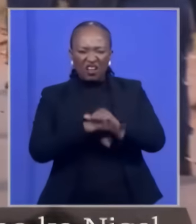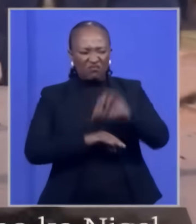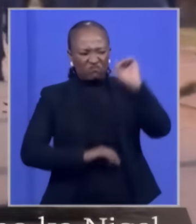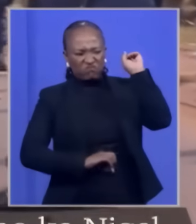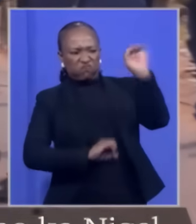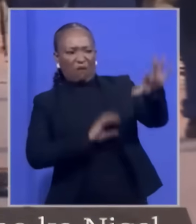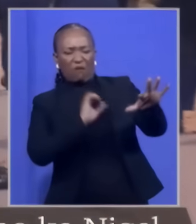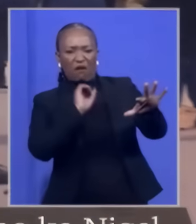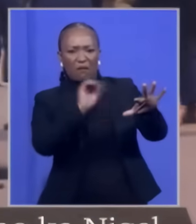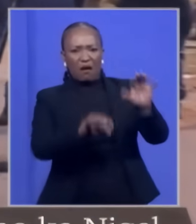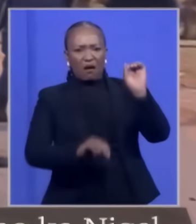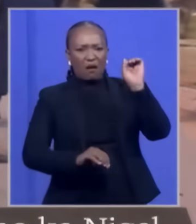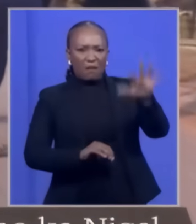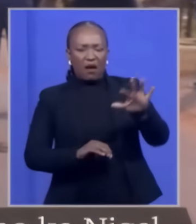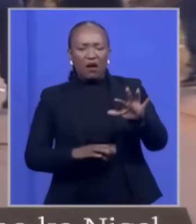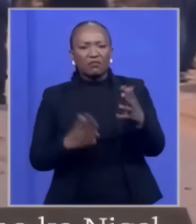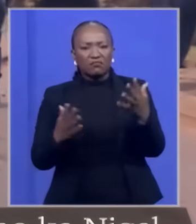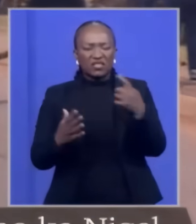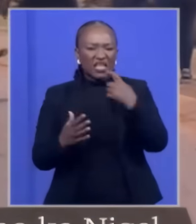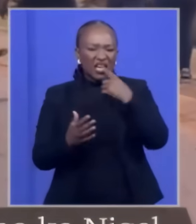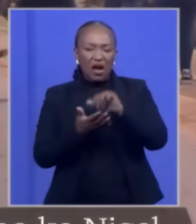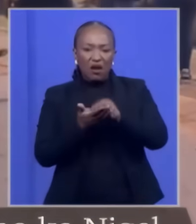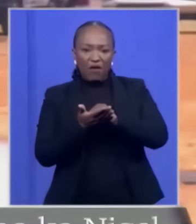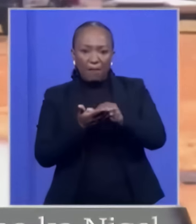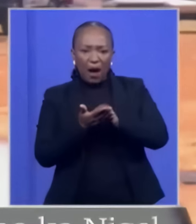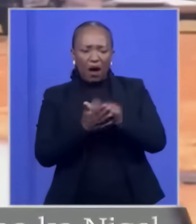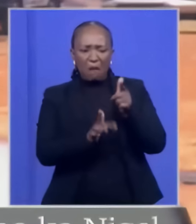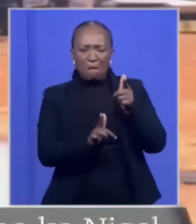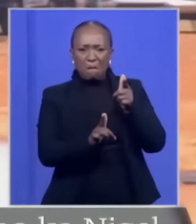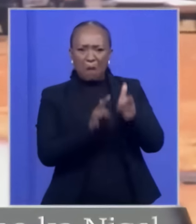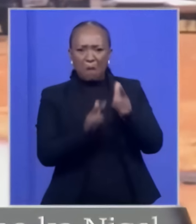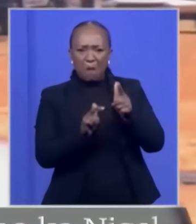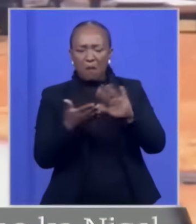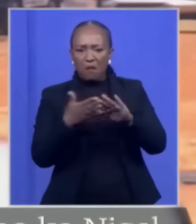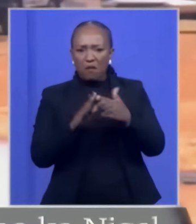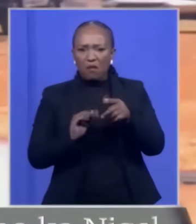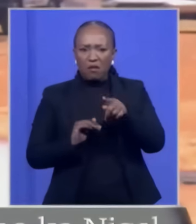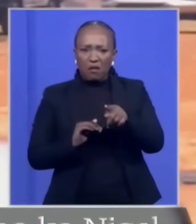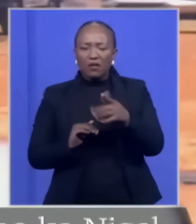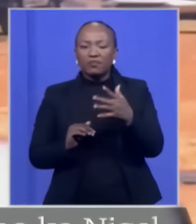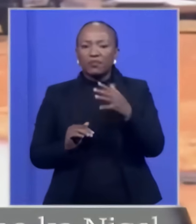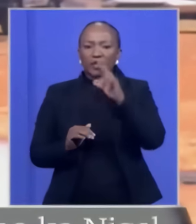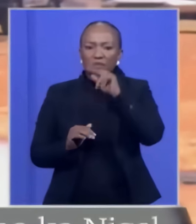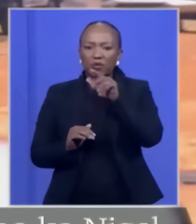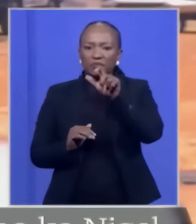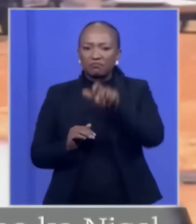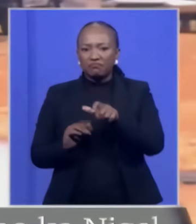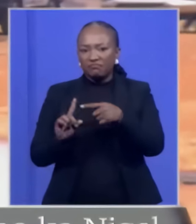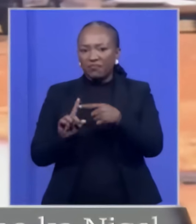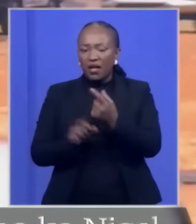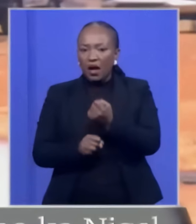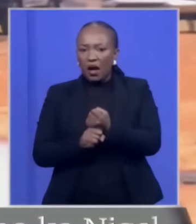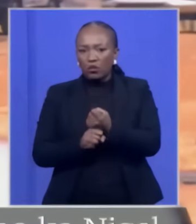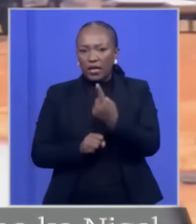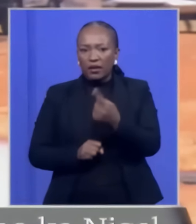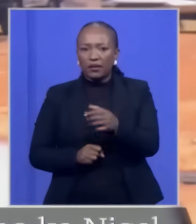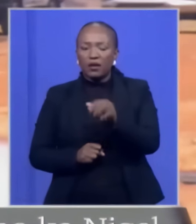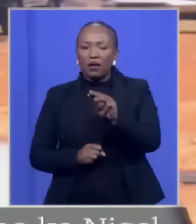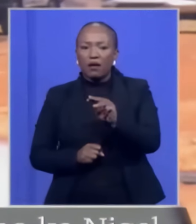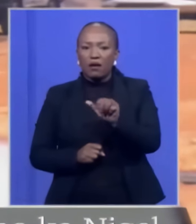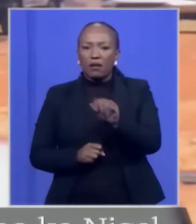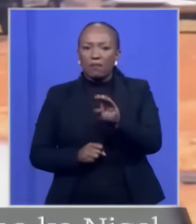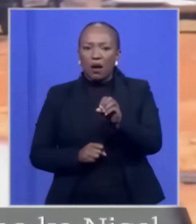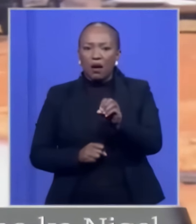ka go thuntša dikolo tša rabara. Boipiletšo bjo bo latela ketelo ya moleledi wa kgoro ya thuto ka Gauteng Steve Mabona yo a ikannego go